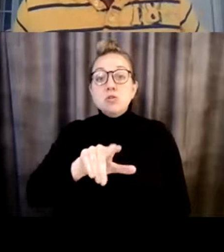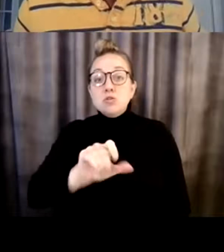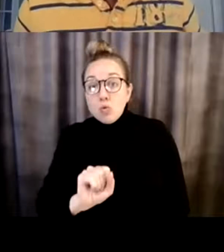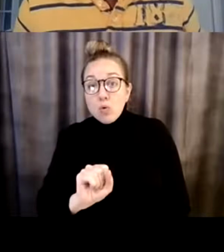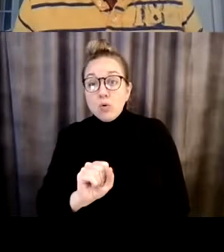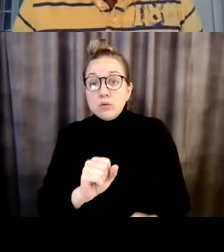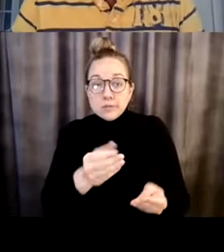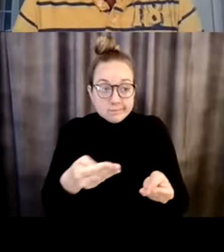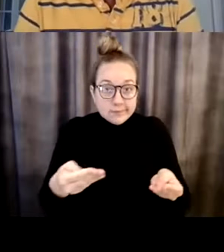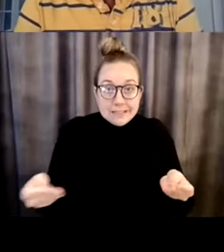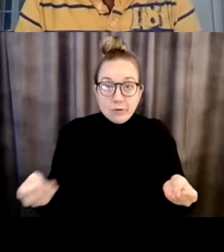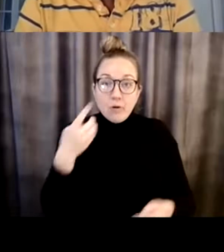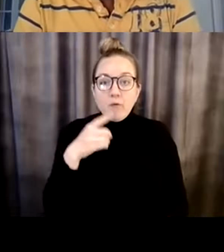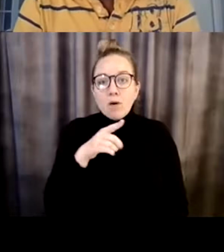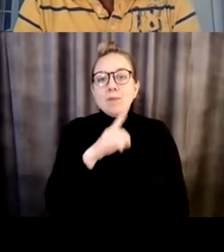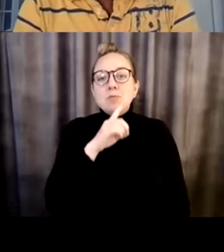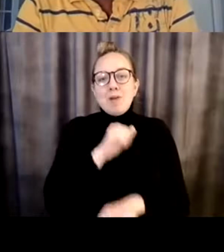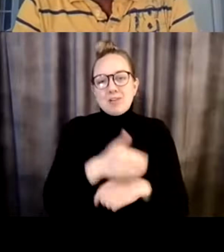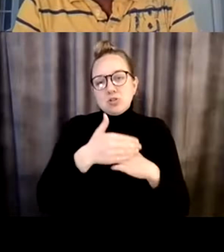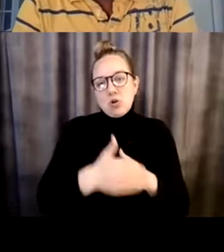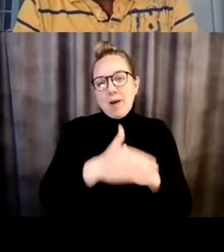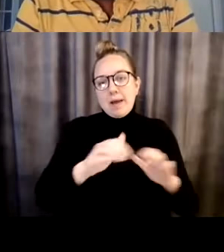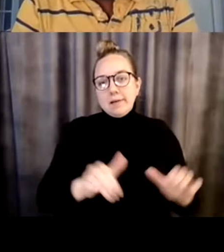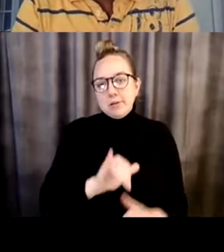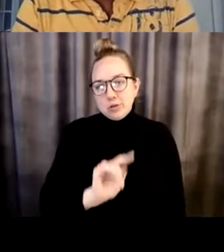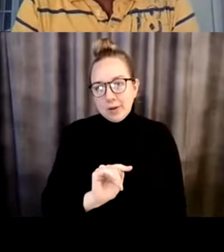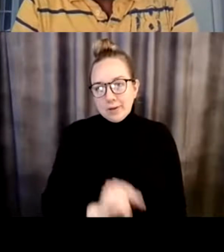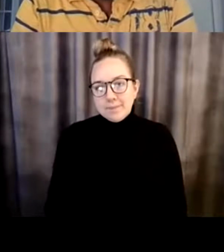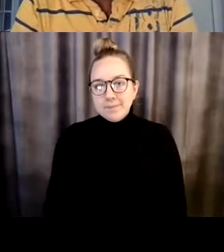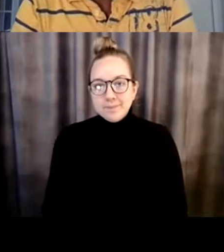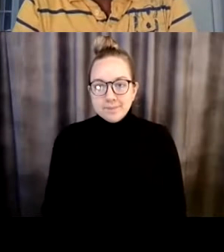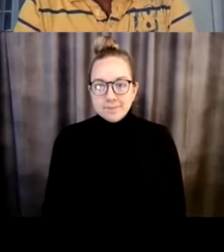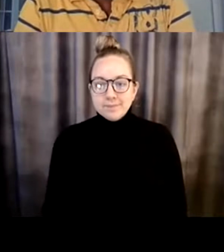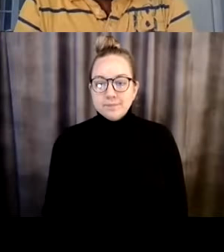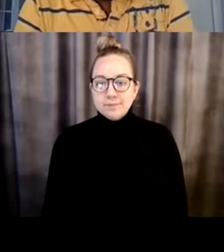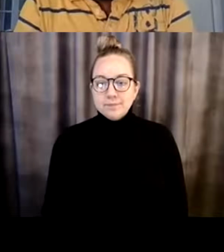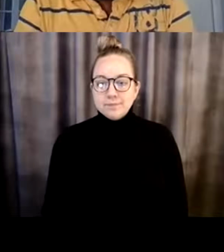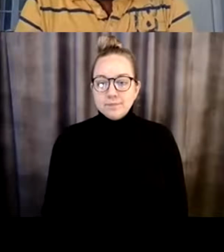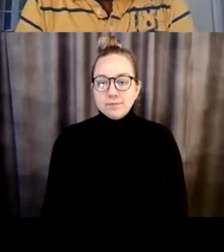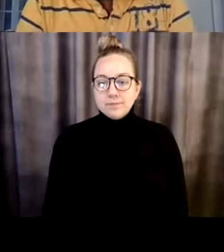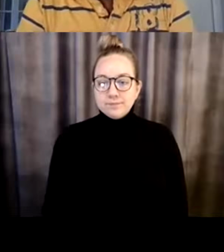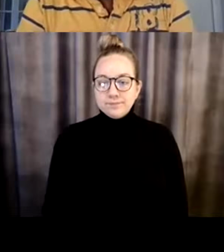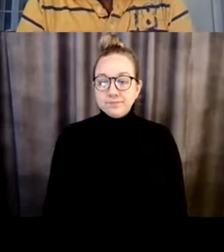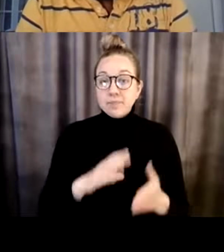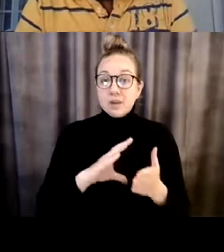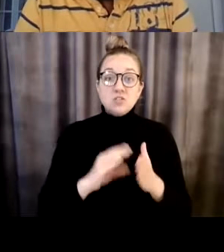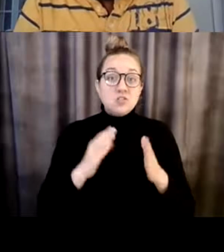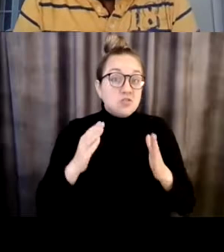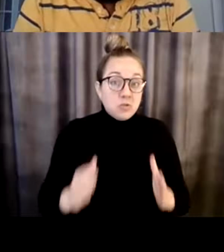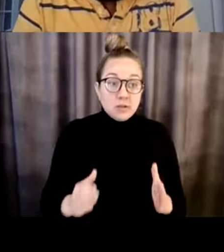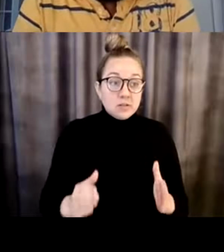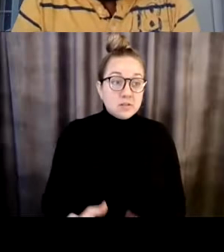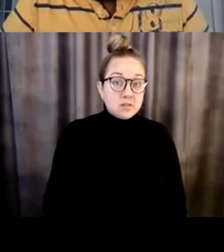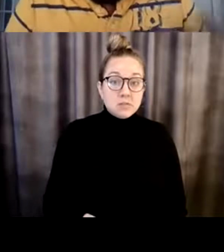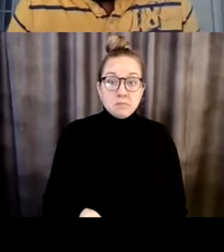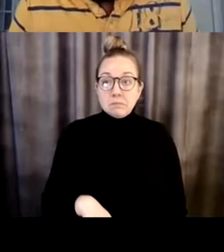inventive, exciting, innovative way is really the best way we've found that people can connect to the work. We found that students of all ages really gravitate towards